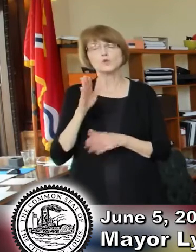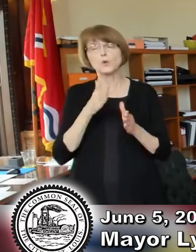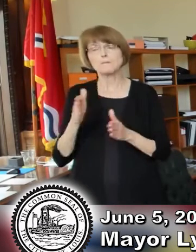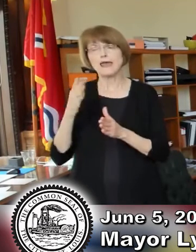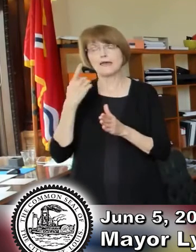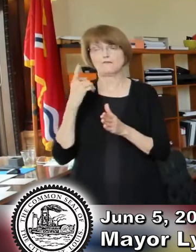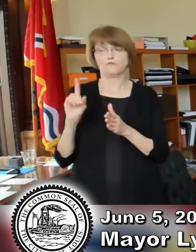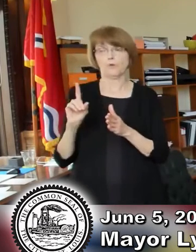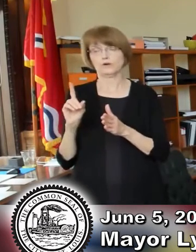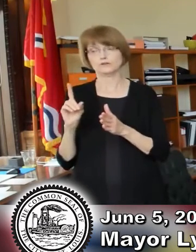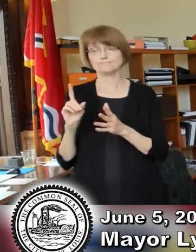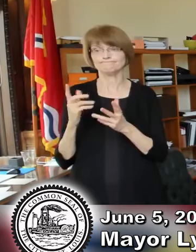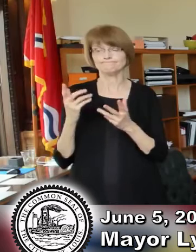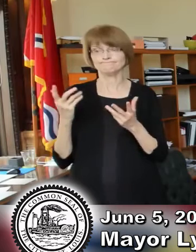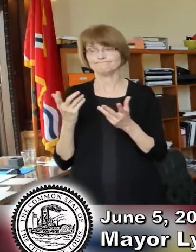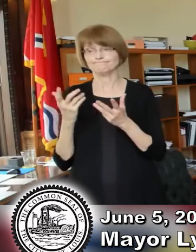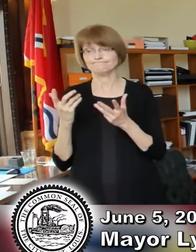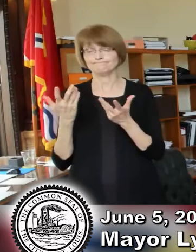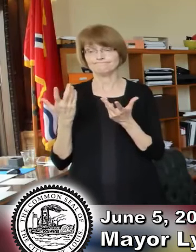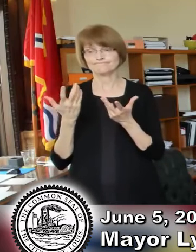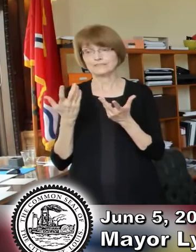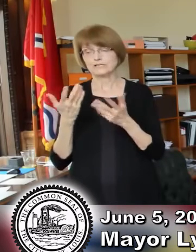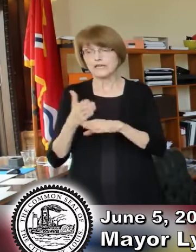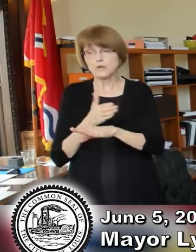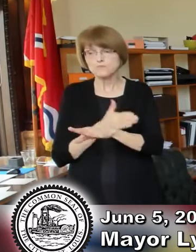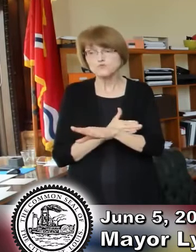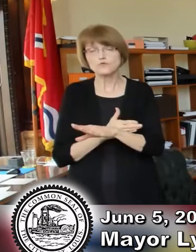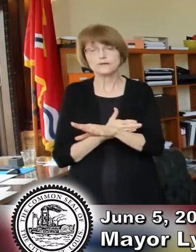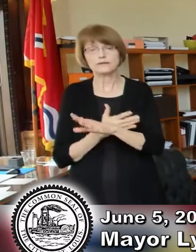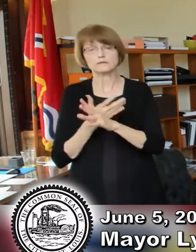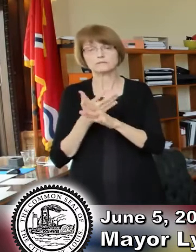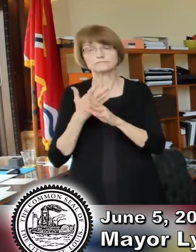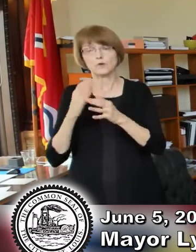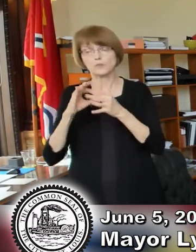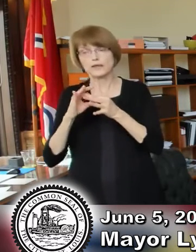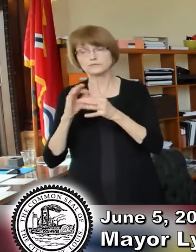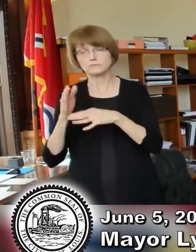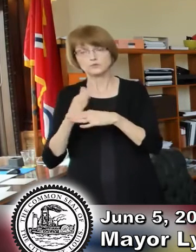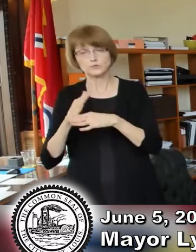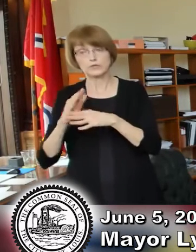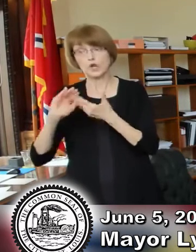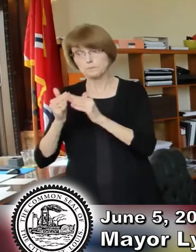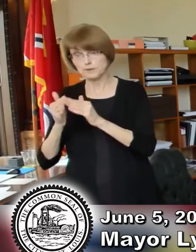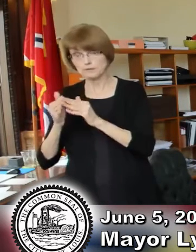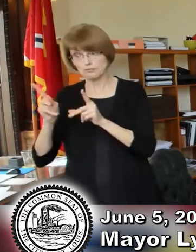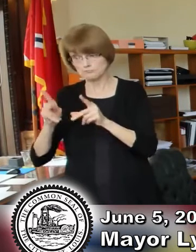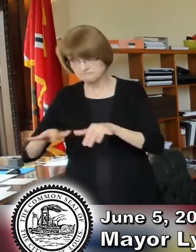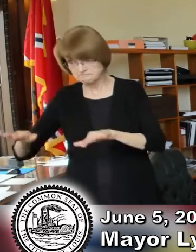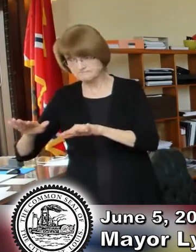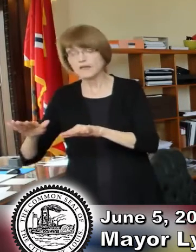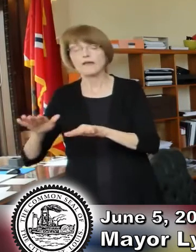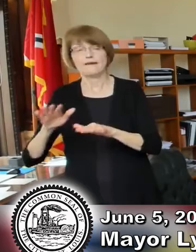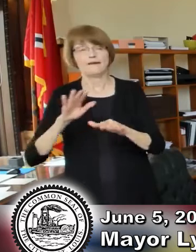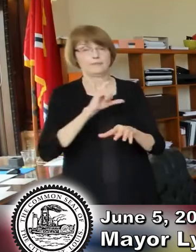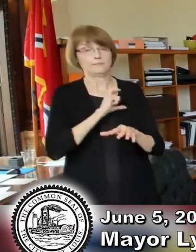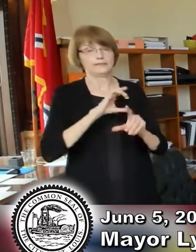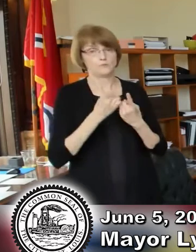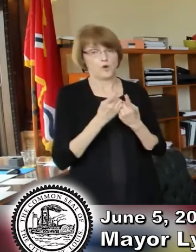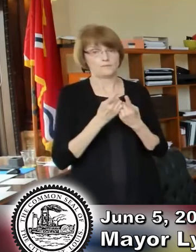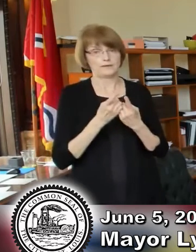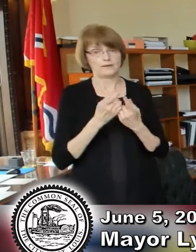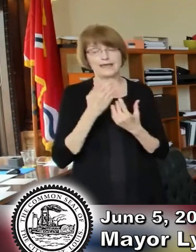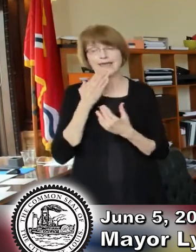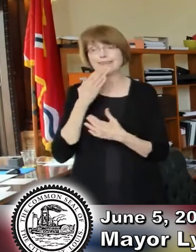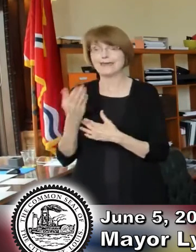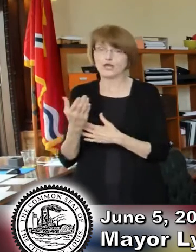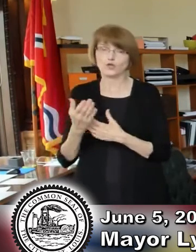for strengthening relationships between community members and the police department? Thank you, DeVault, for that question.